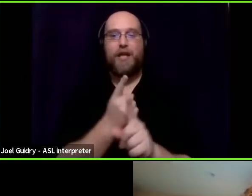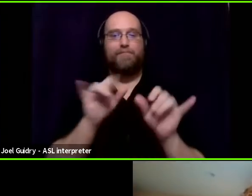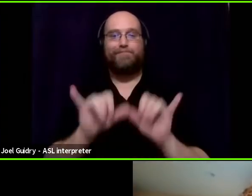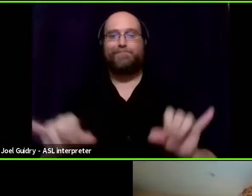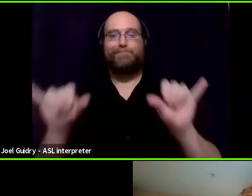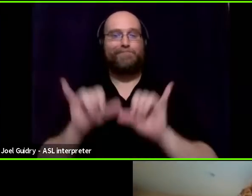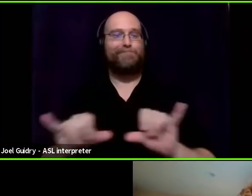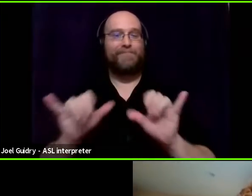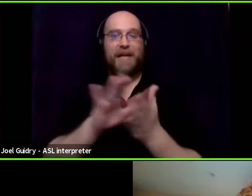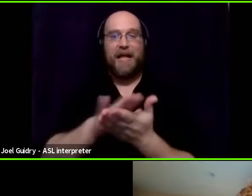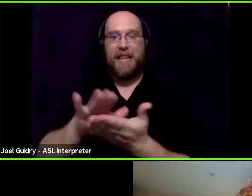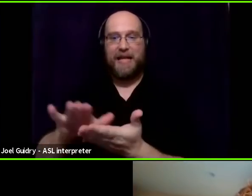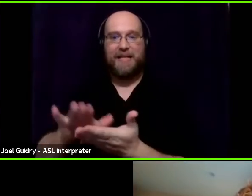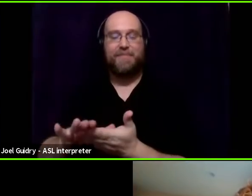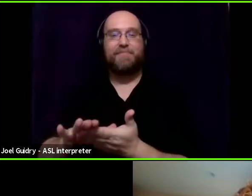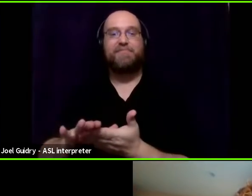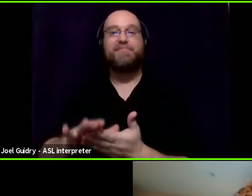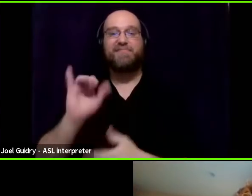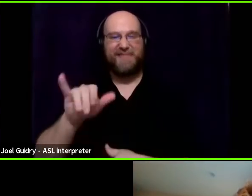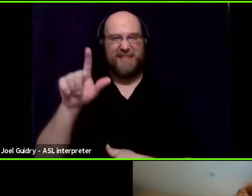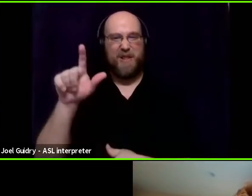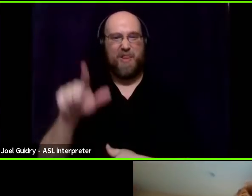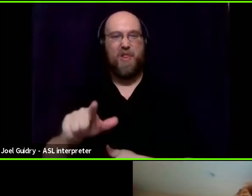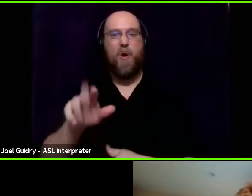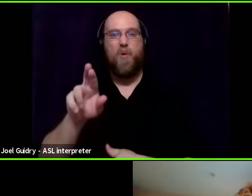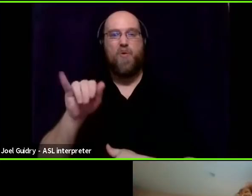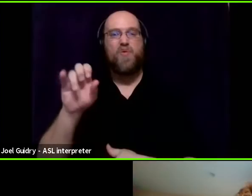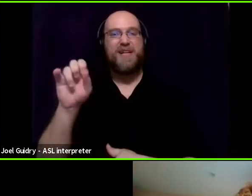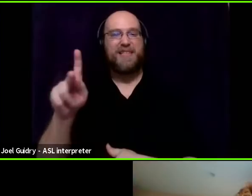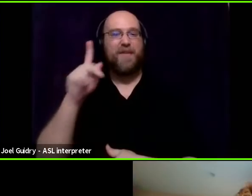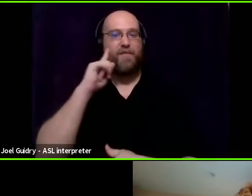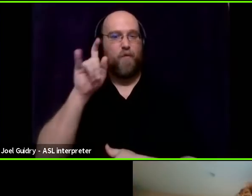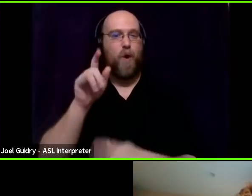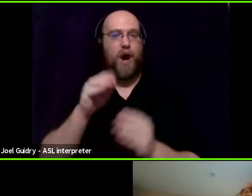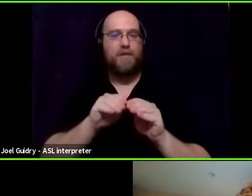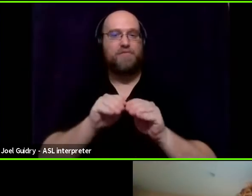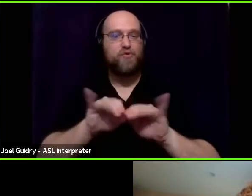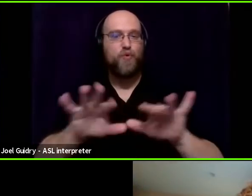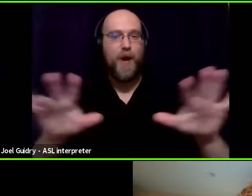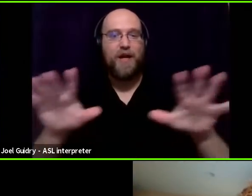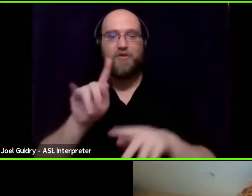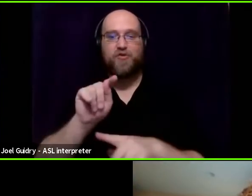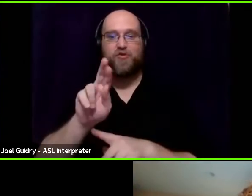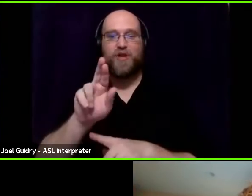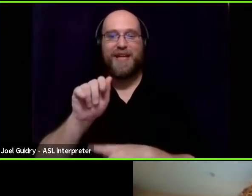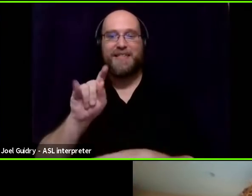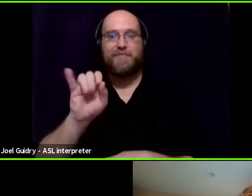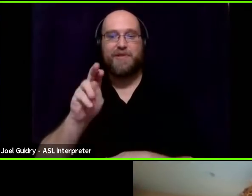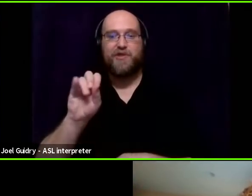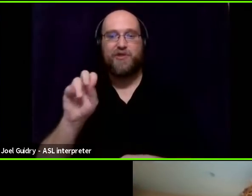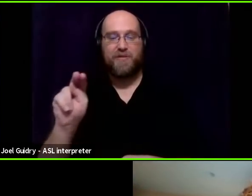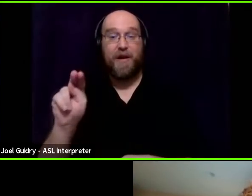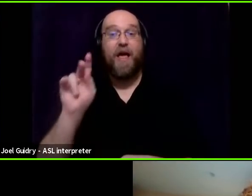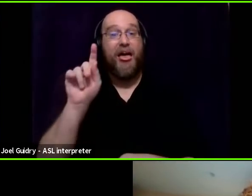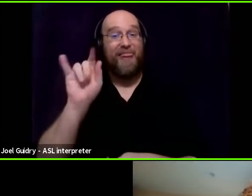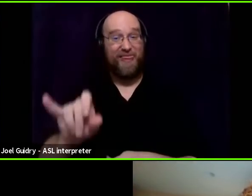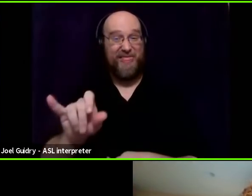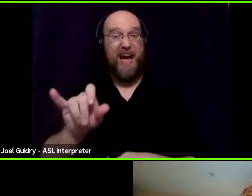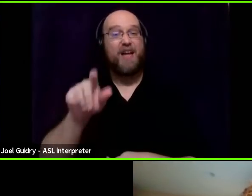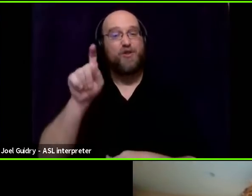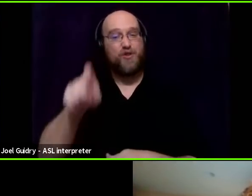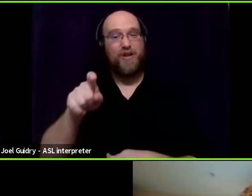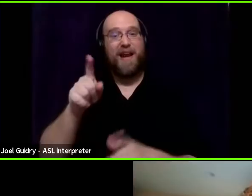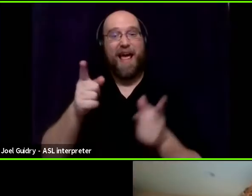is considered low risk for transmission. And that should be, happening daily. The